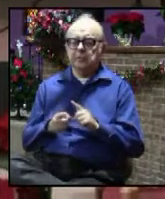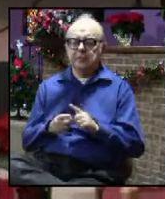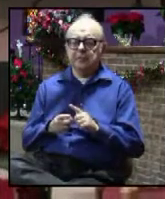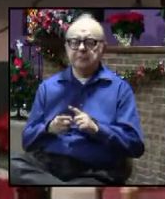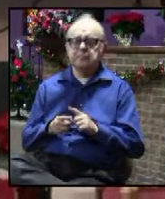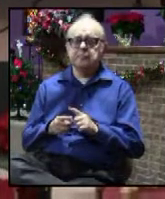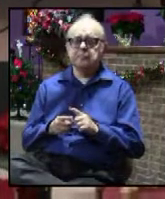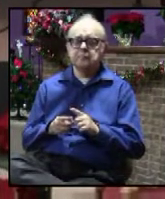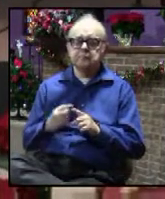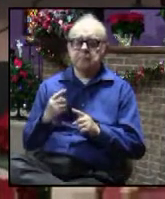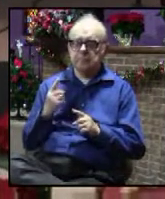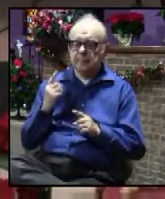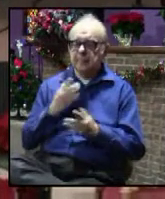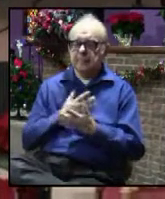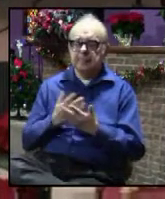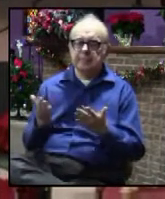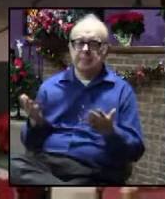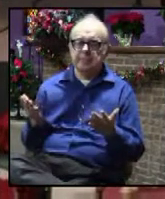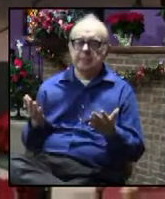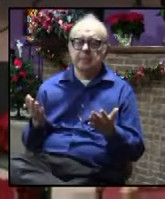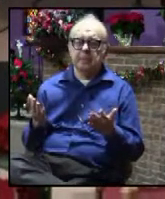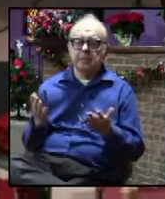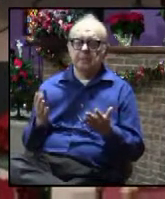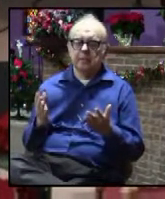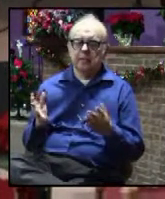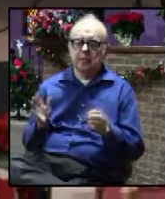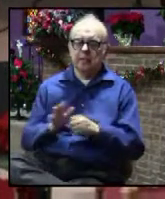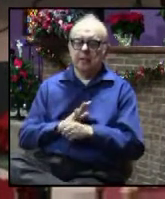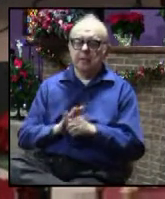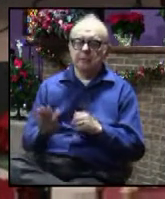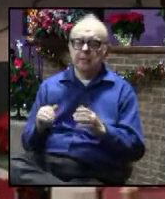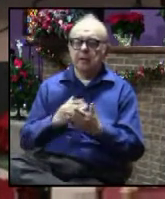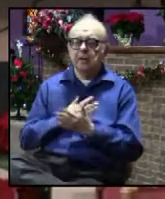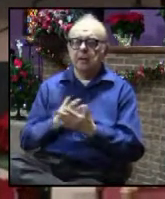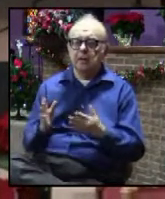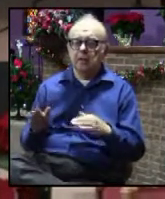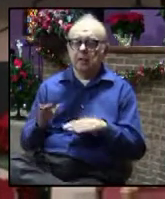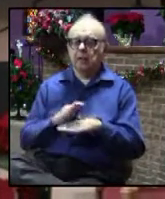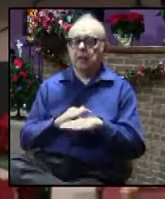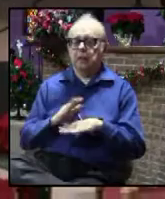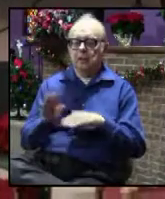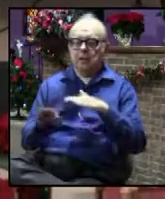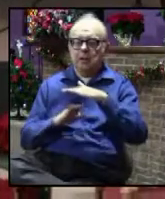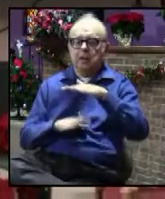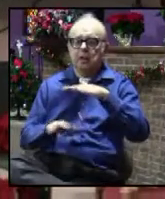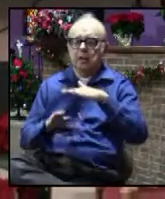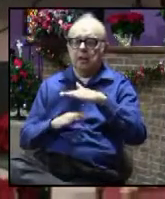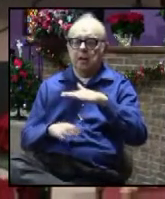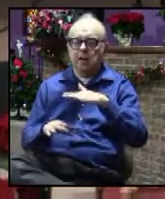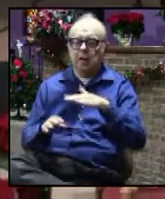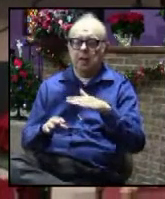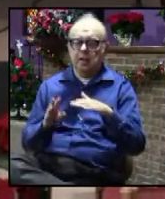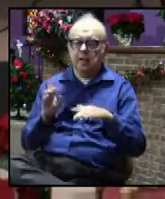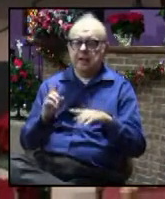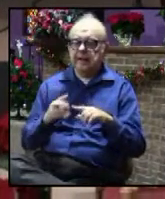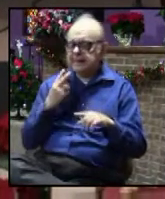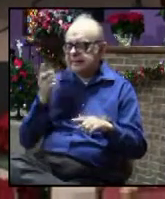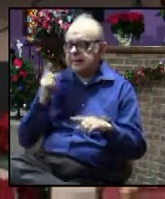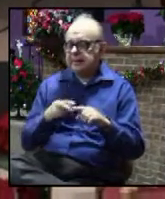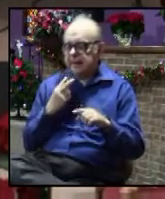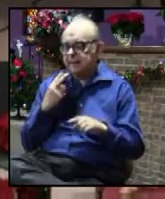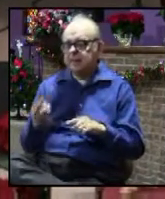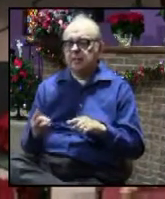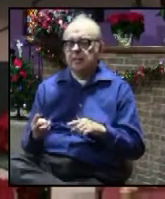because it says, for everything, absolutely everything, above and below, visible and